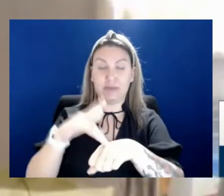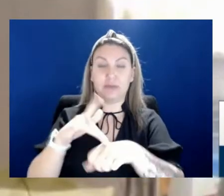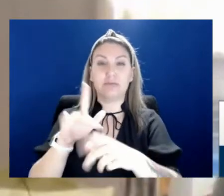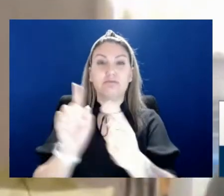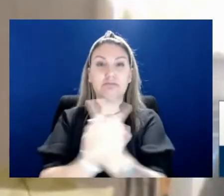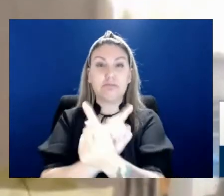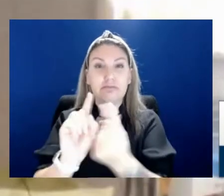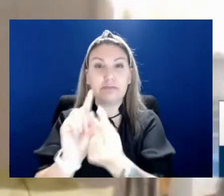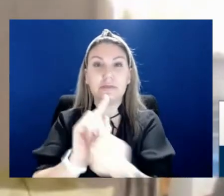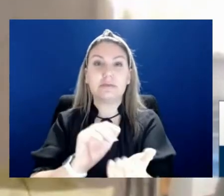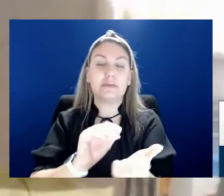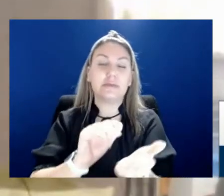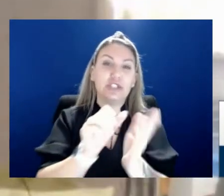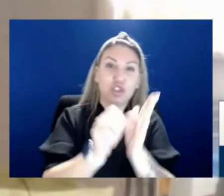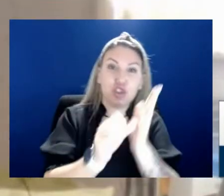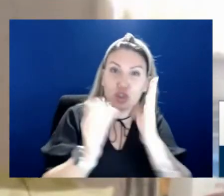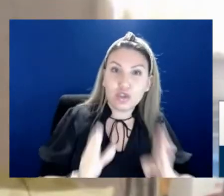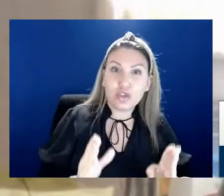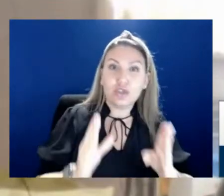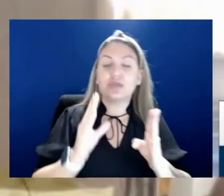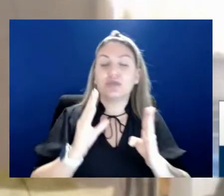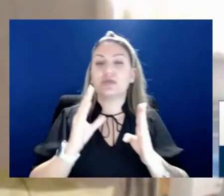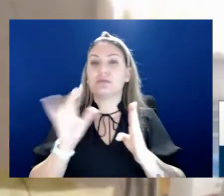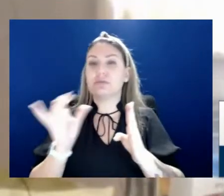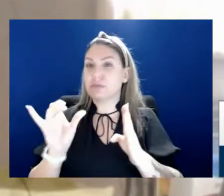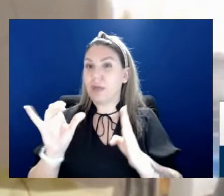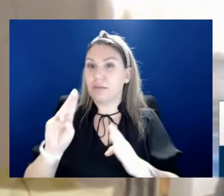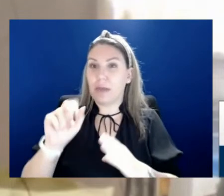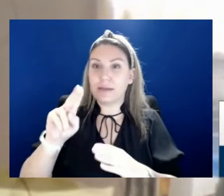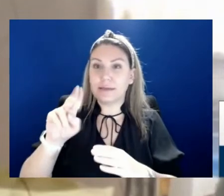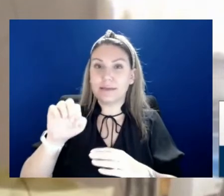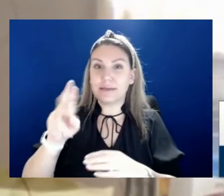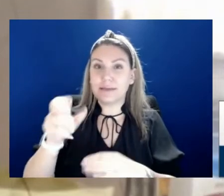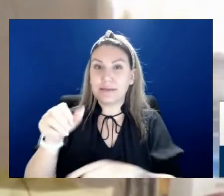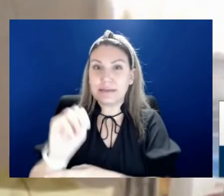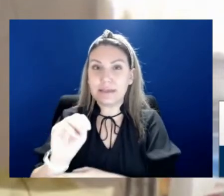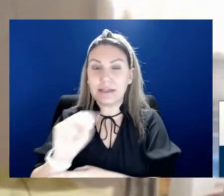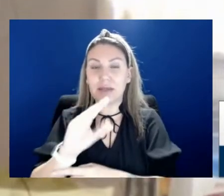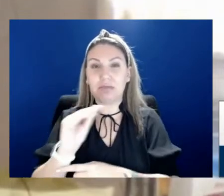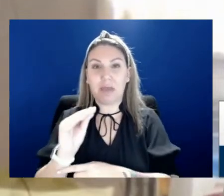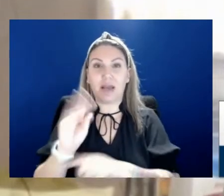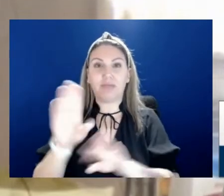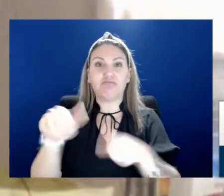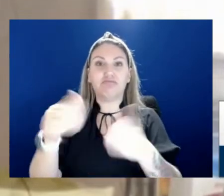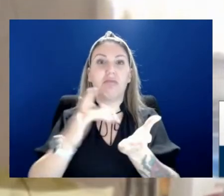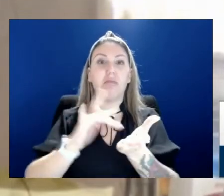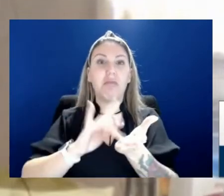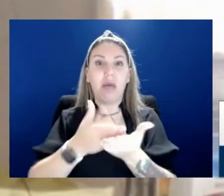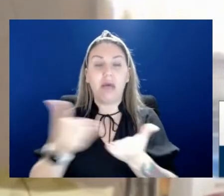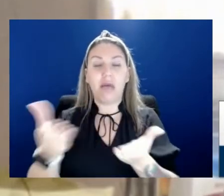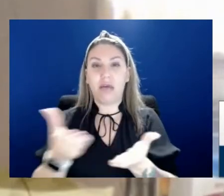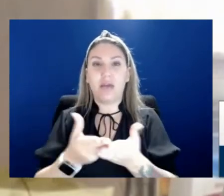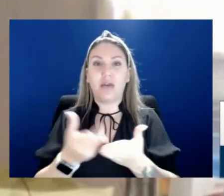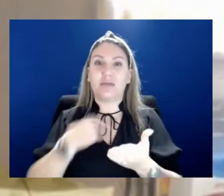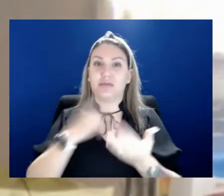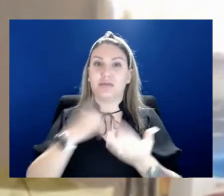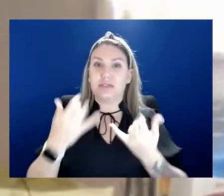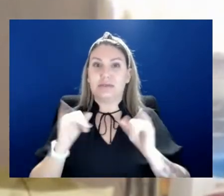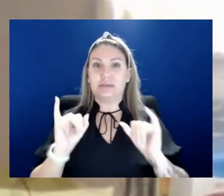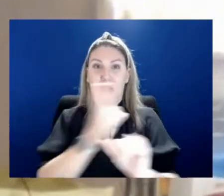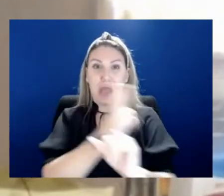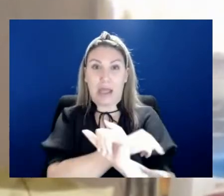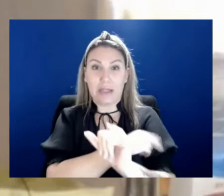Maxime, delivering medical supplies, and this second trip, we're still in a hospital assessment phase. I will